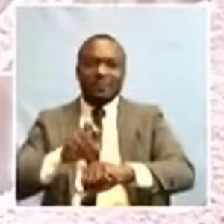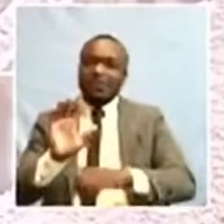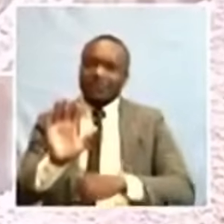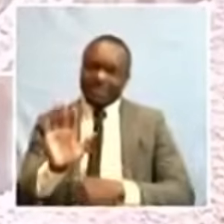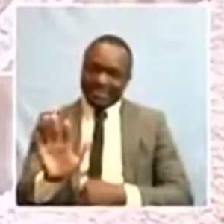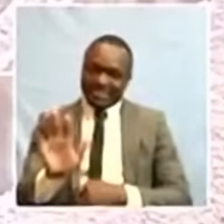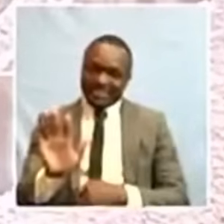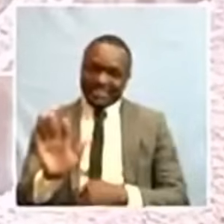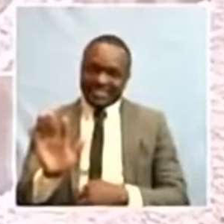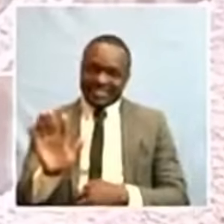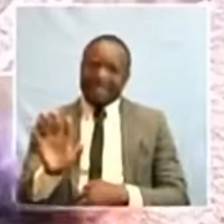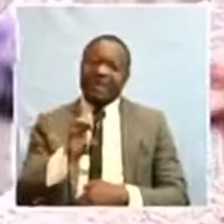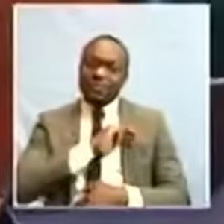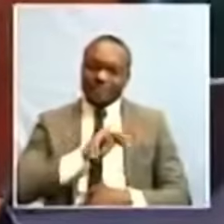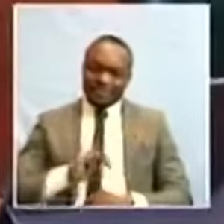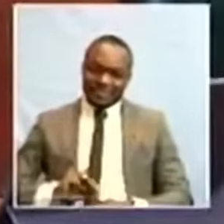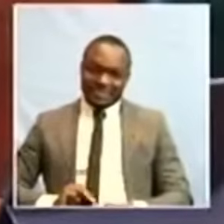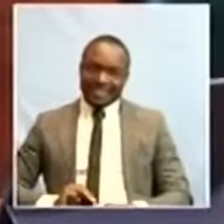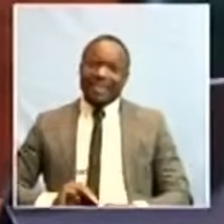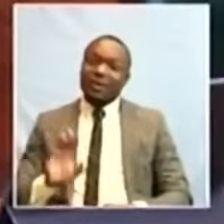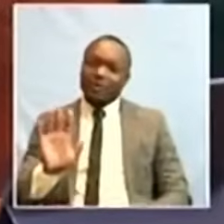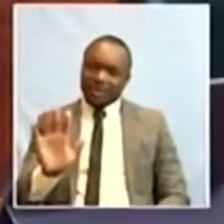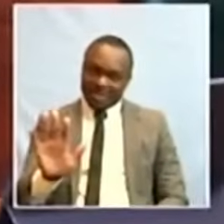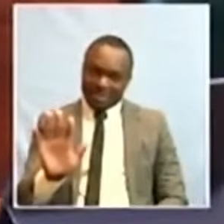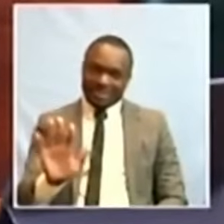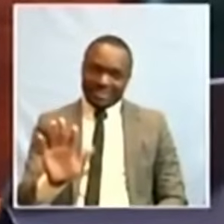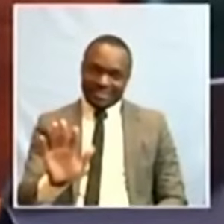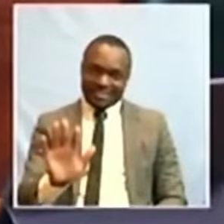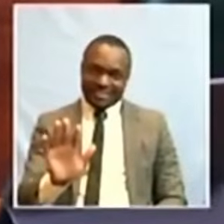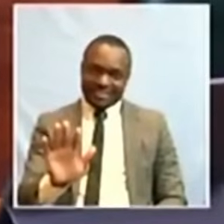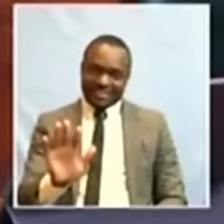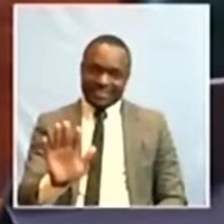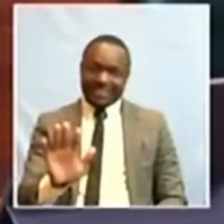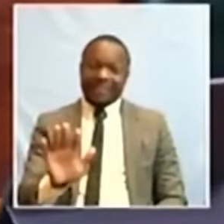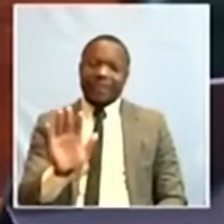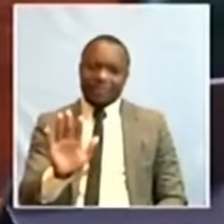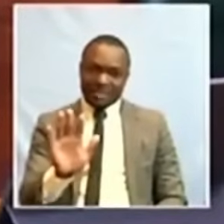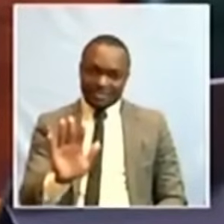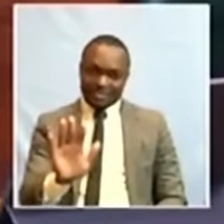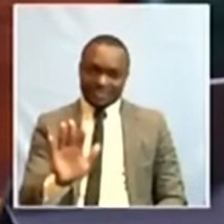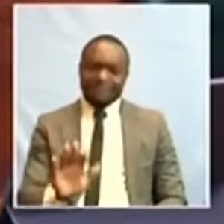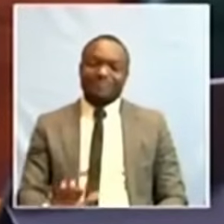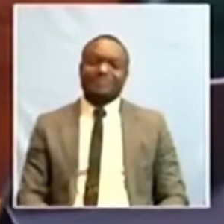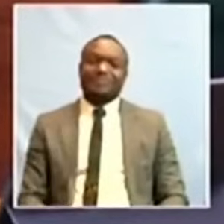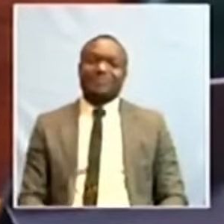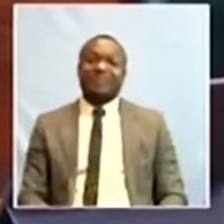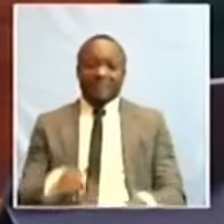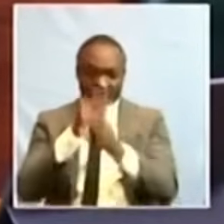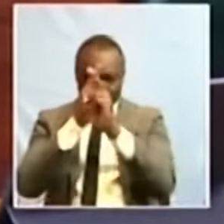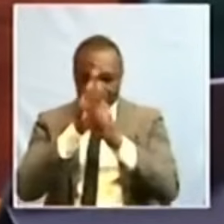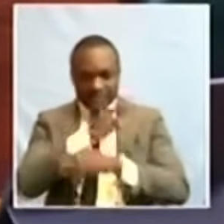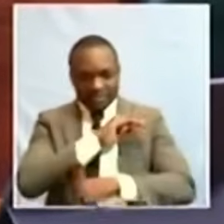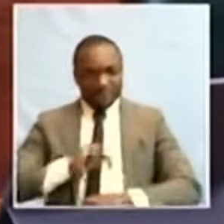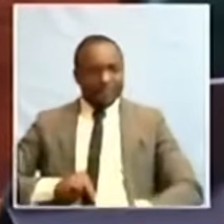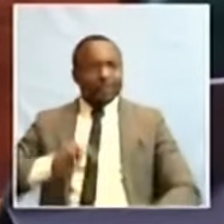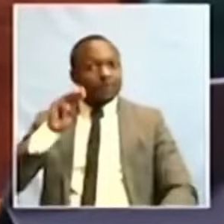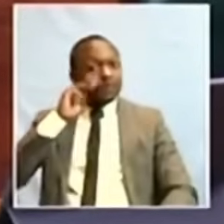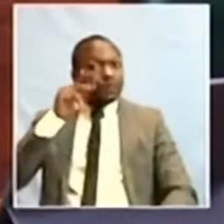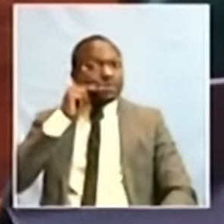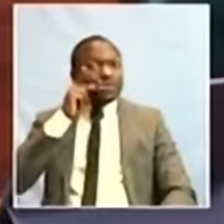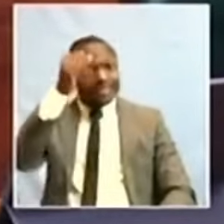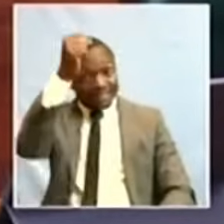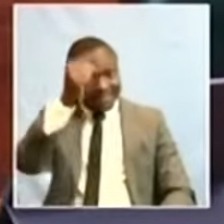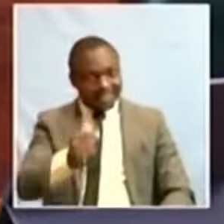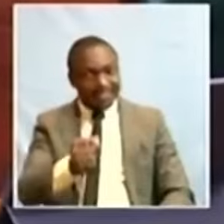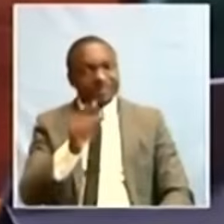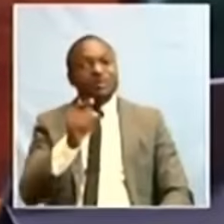Order, Honourable Member. Those are the symptoms, Madam Speaker. Order. Honourable Member for Mukushi South,